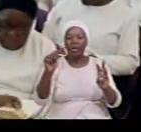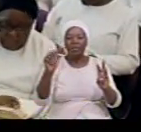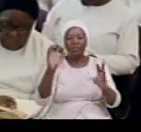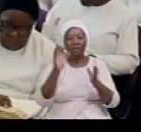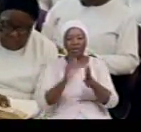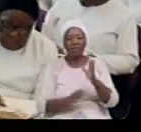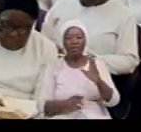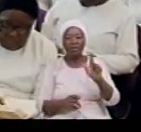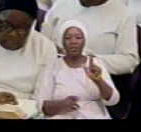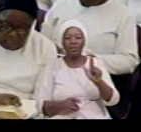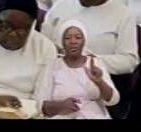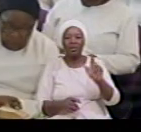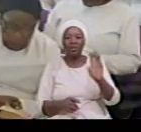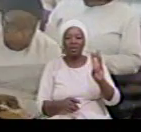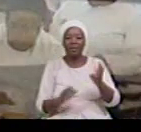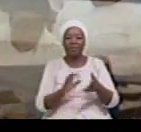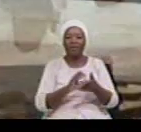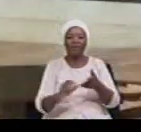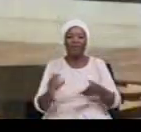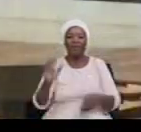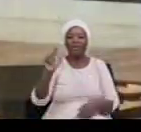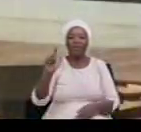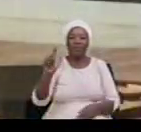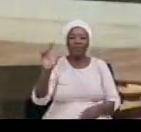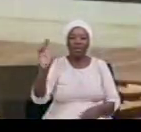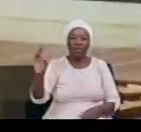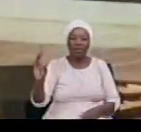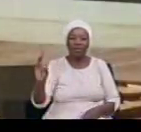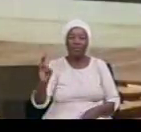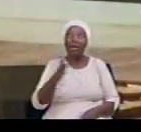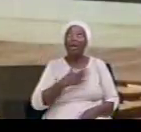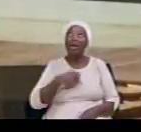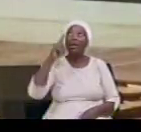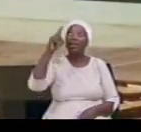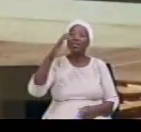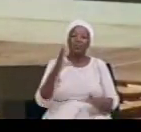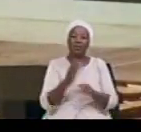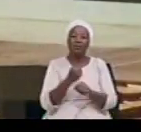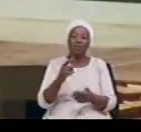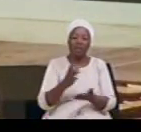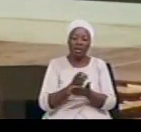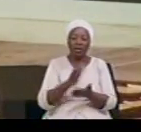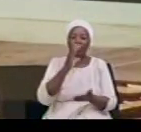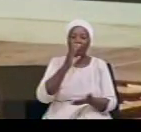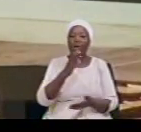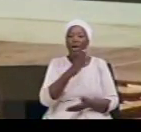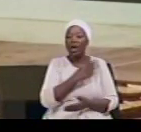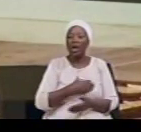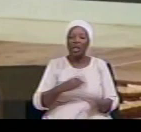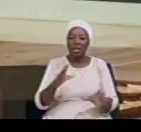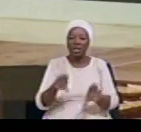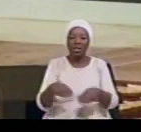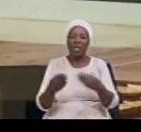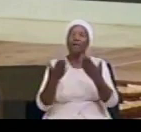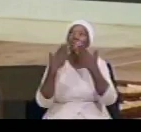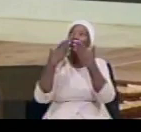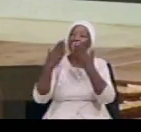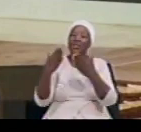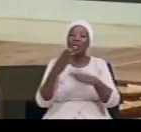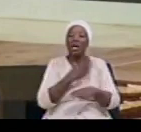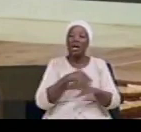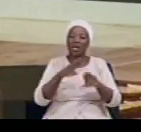27. And he took the cup and gave thanks and gave it to